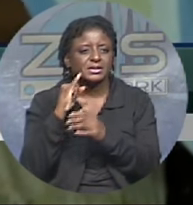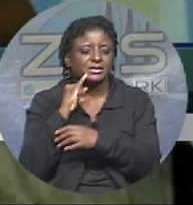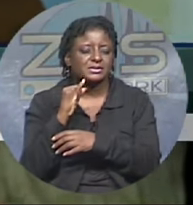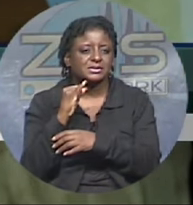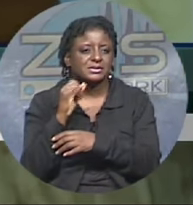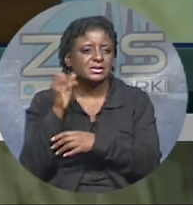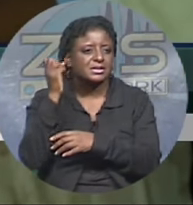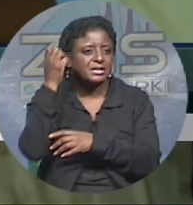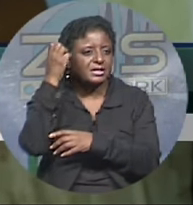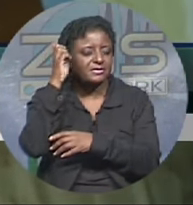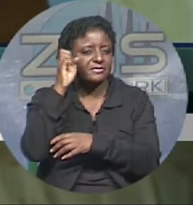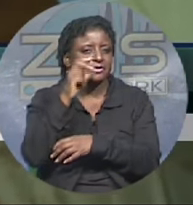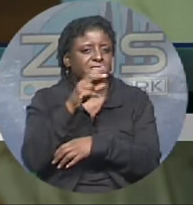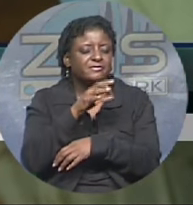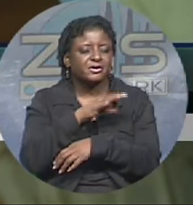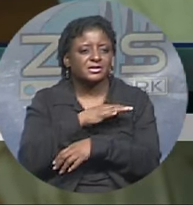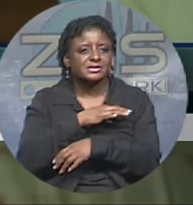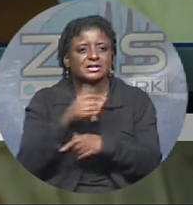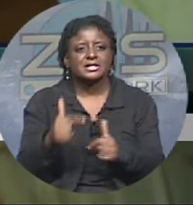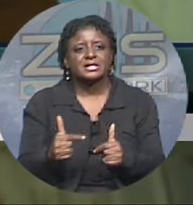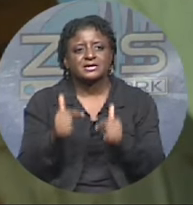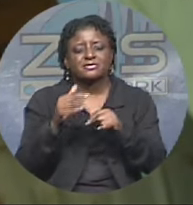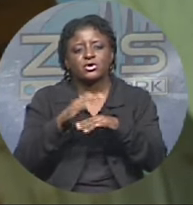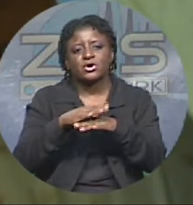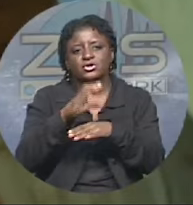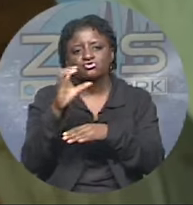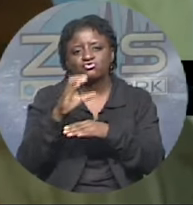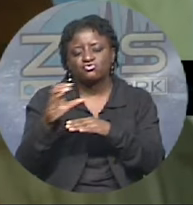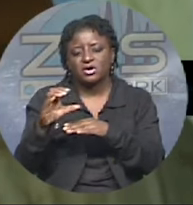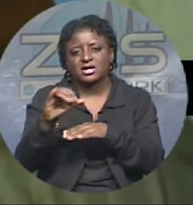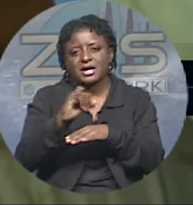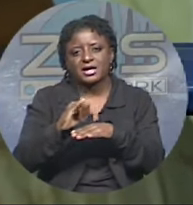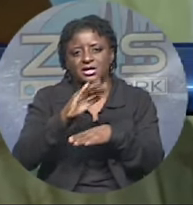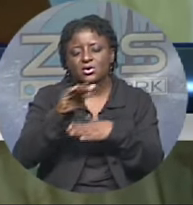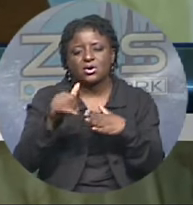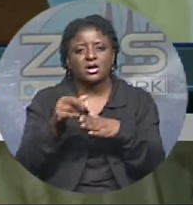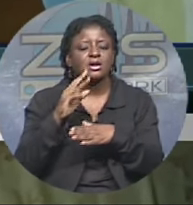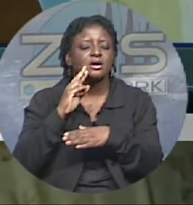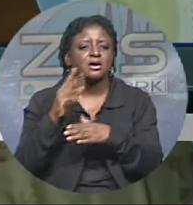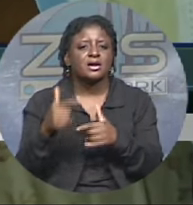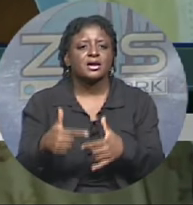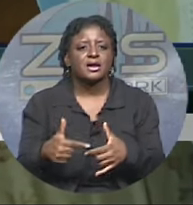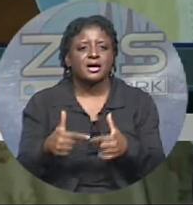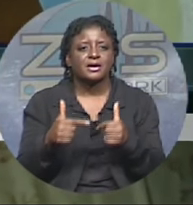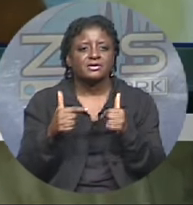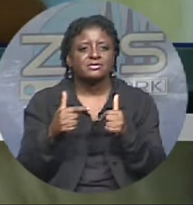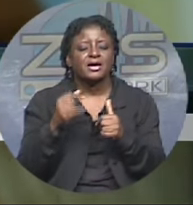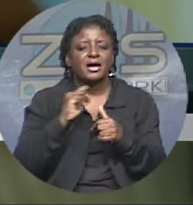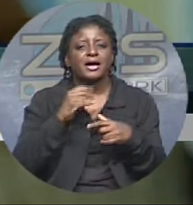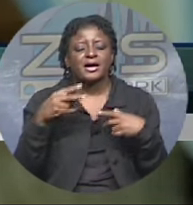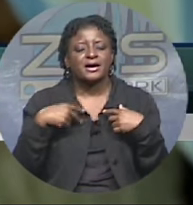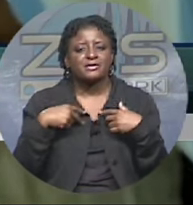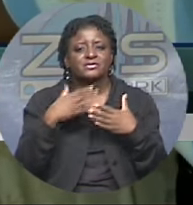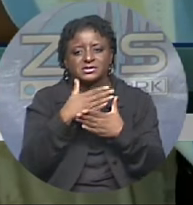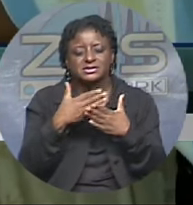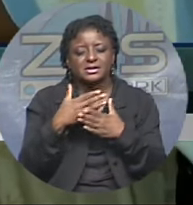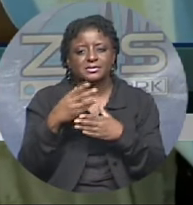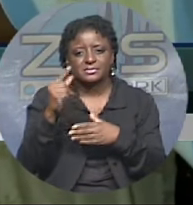Ferguson has lived on Crooked Island all her life. Yeah, but I have some gifts here with me.